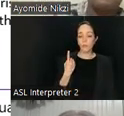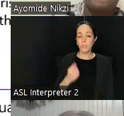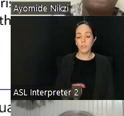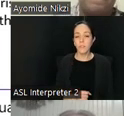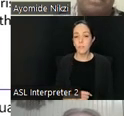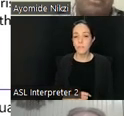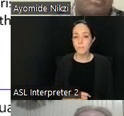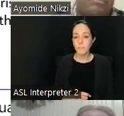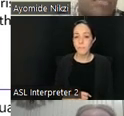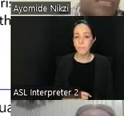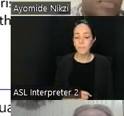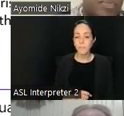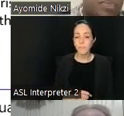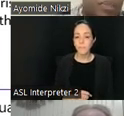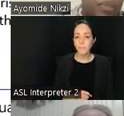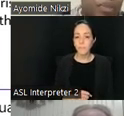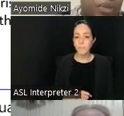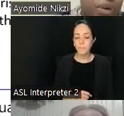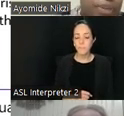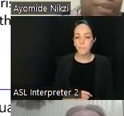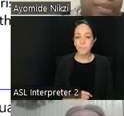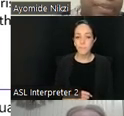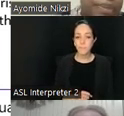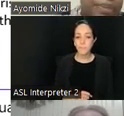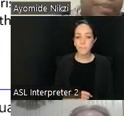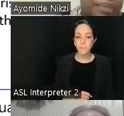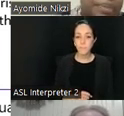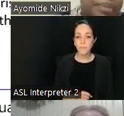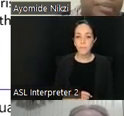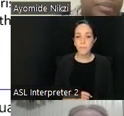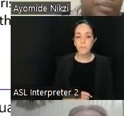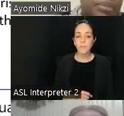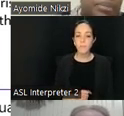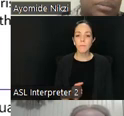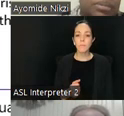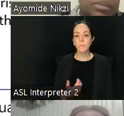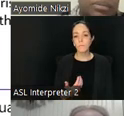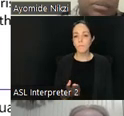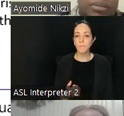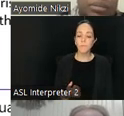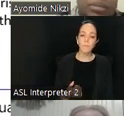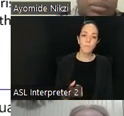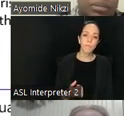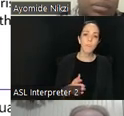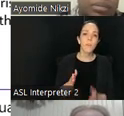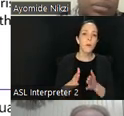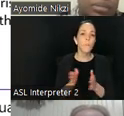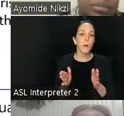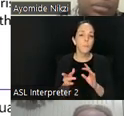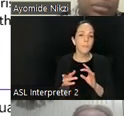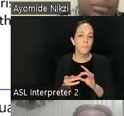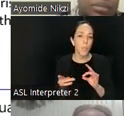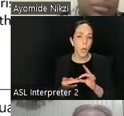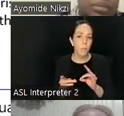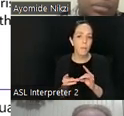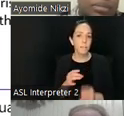the response is the best information that we have on that. The public comment from commission member Dan, who